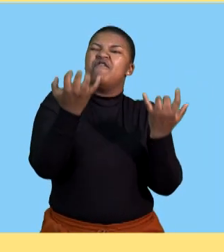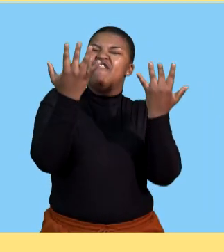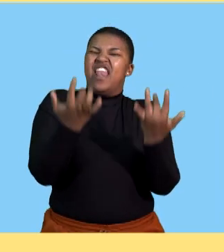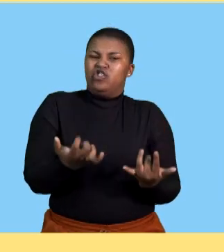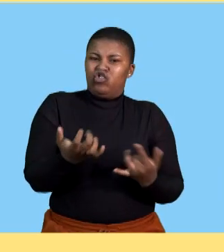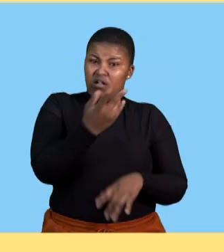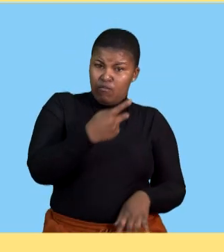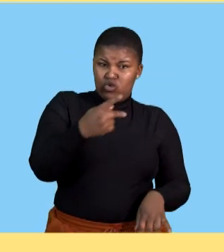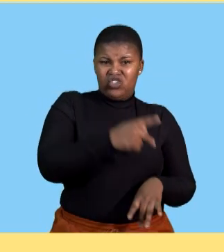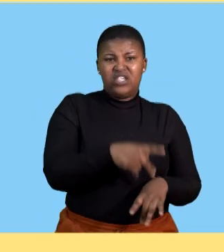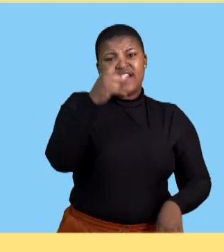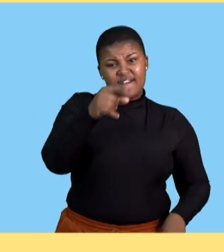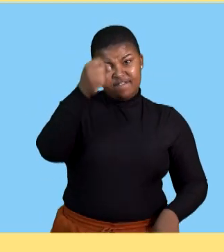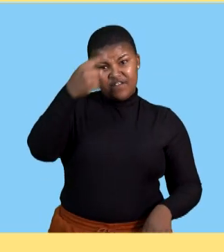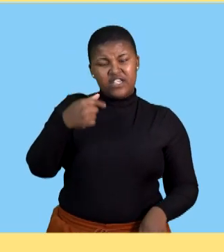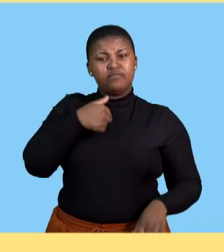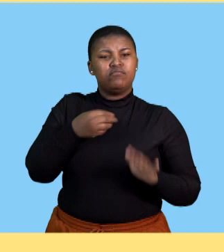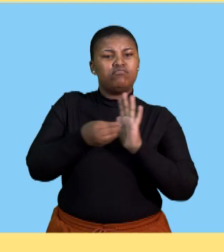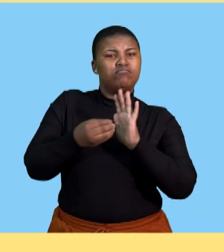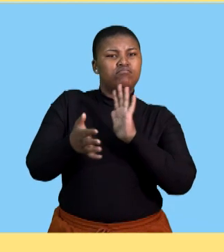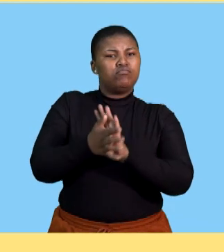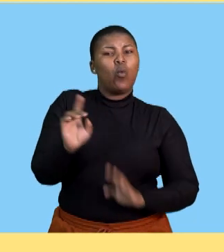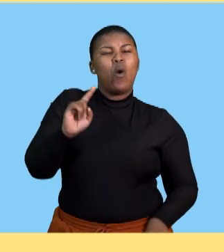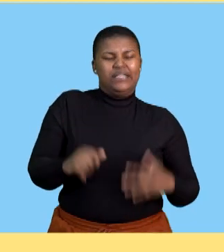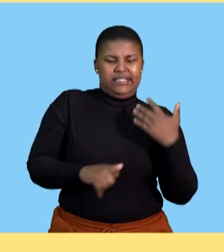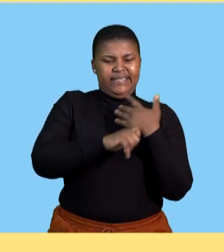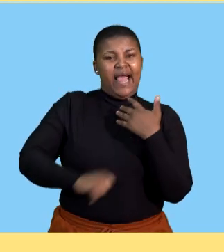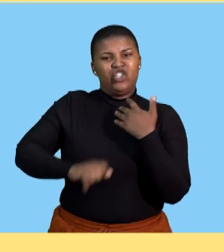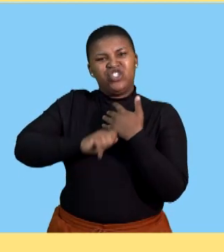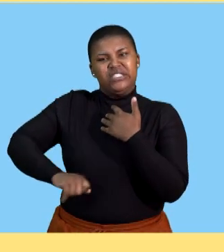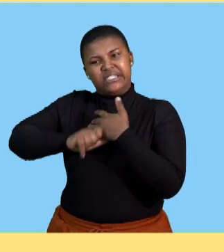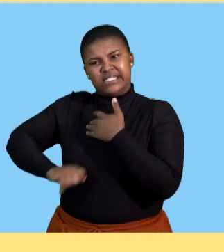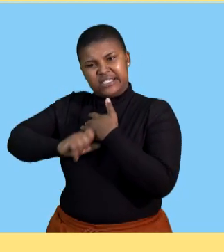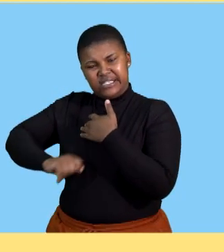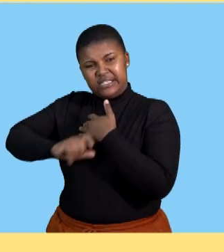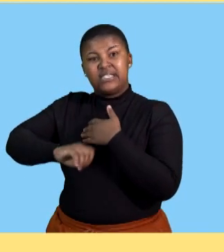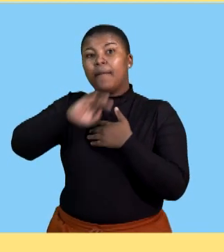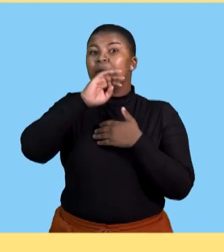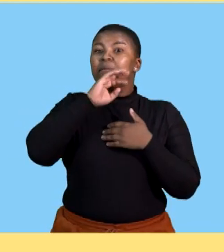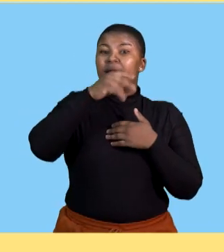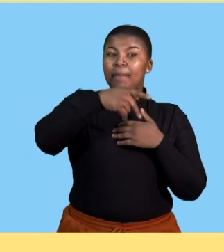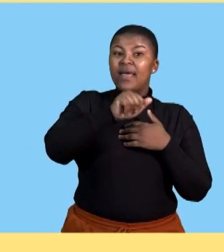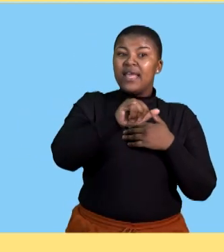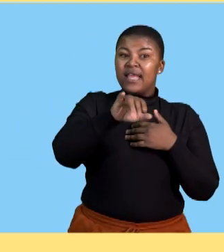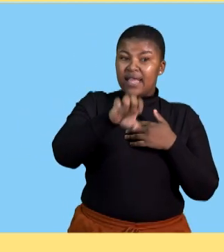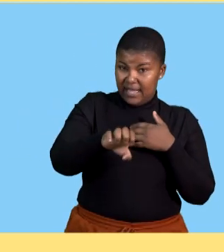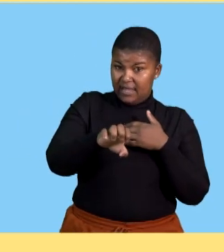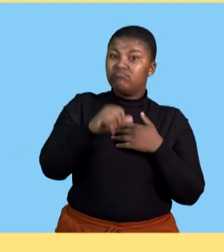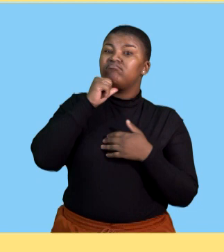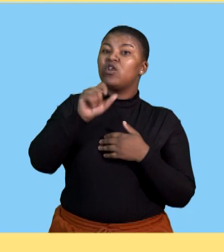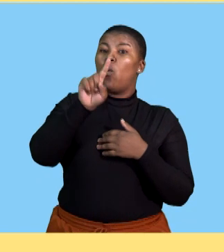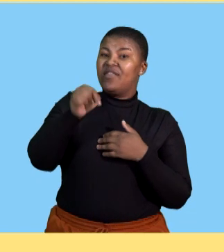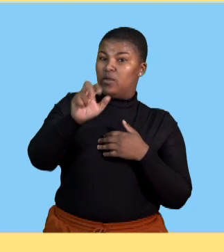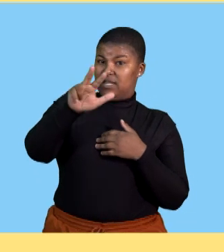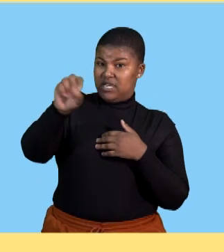will record first payee. So I'm focusing on my deductions. I'll come to my payee, then